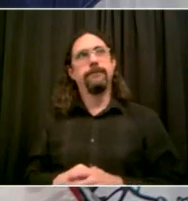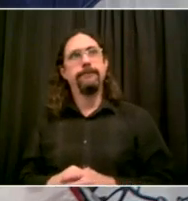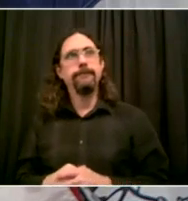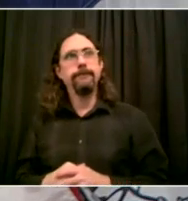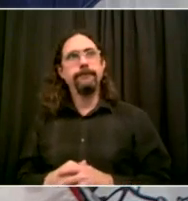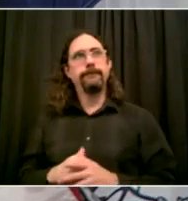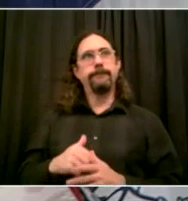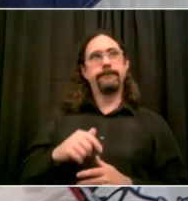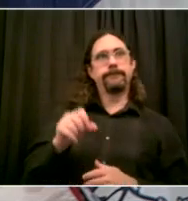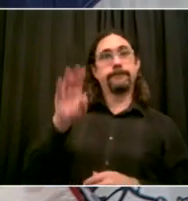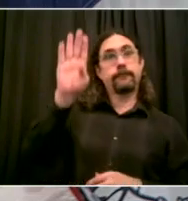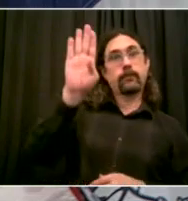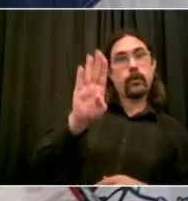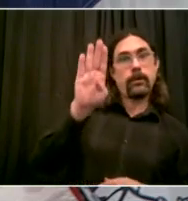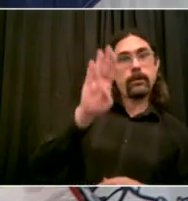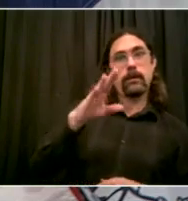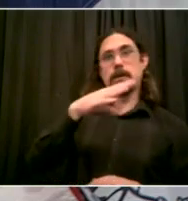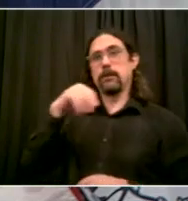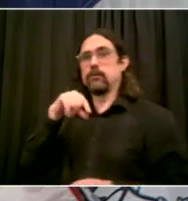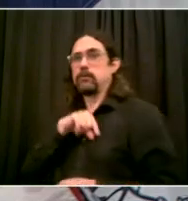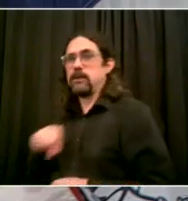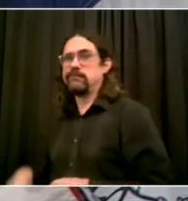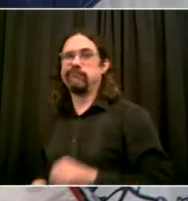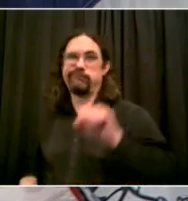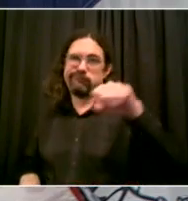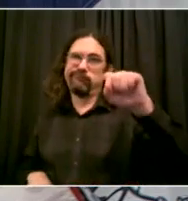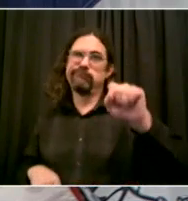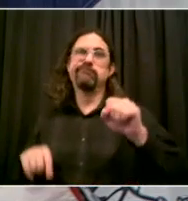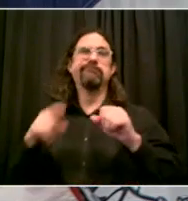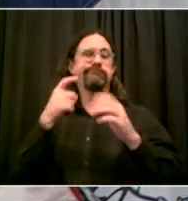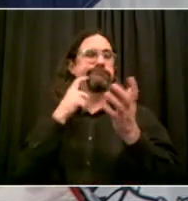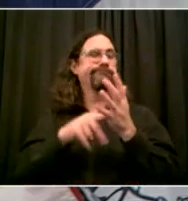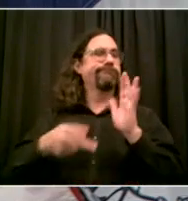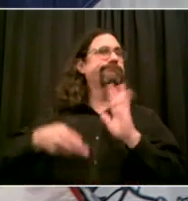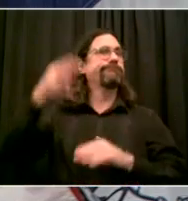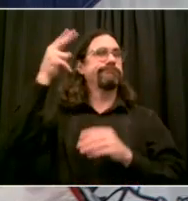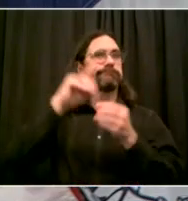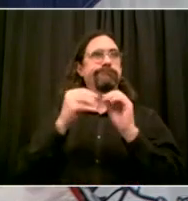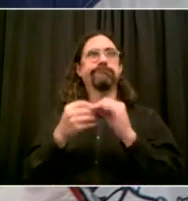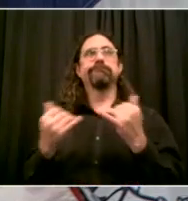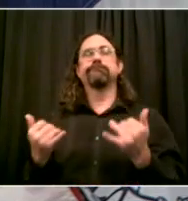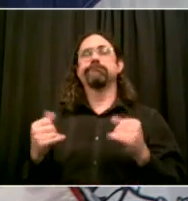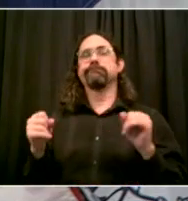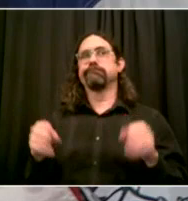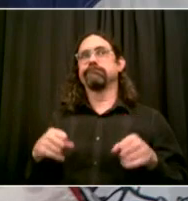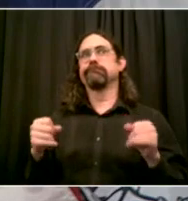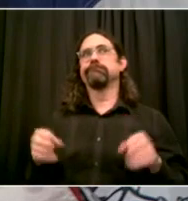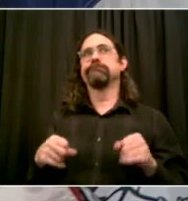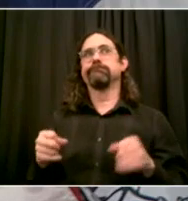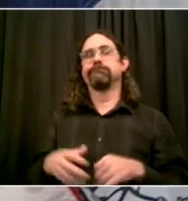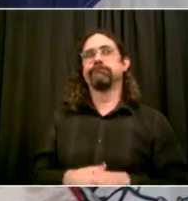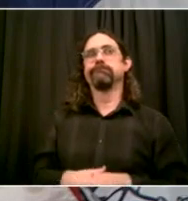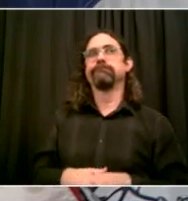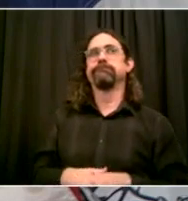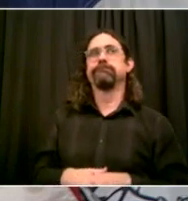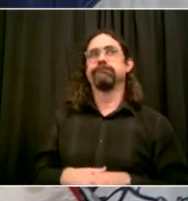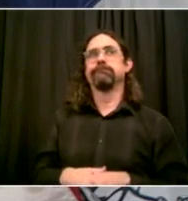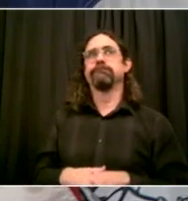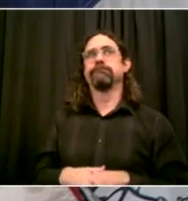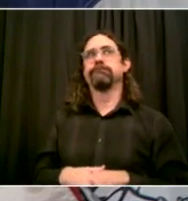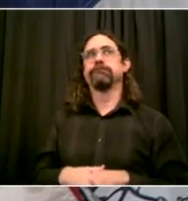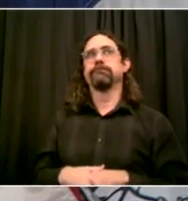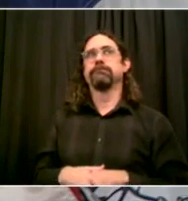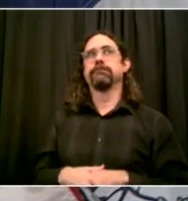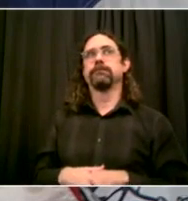zip code. When we originally raised the concern, we saw even higher numbers than that. Really good news story that with a lot of